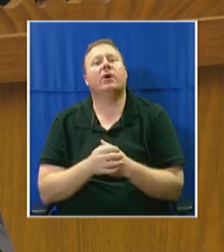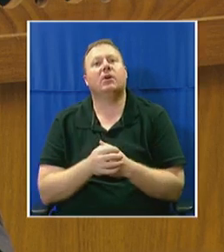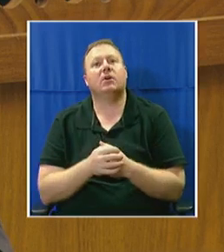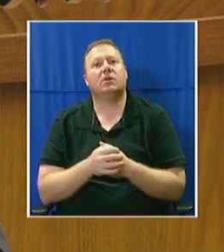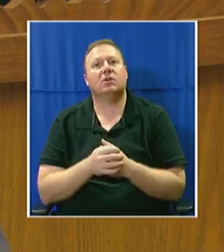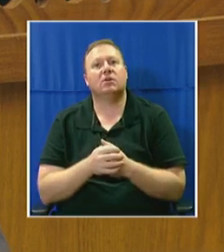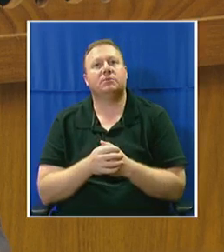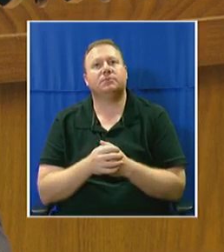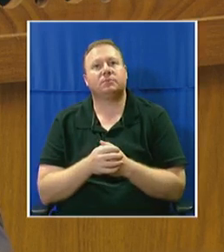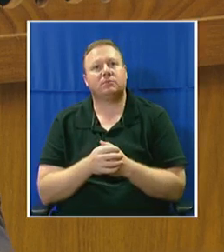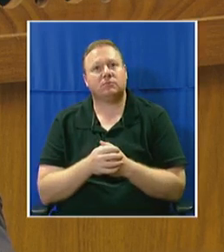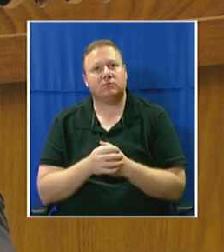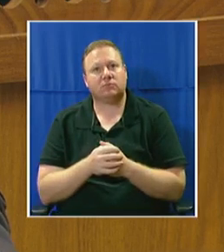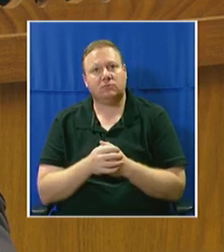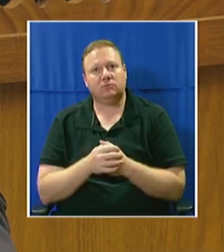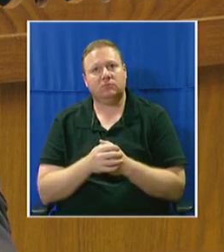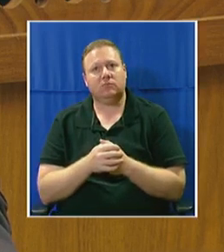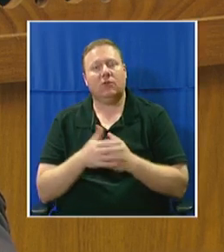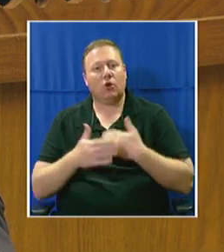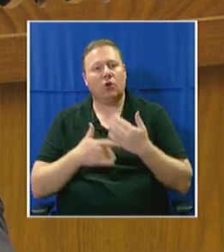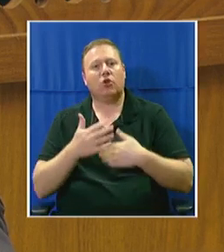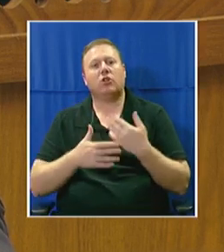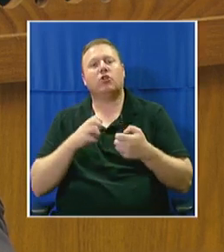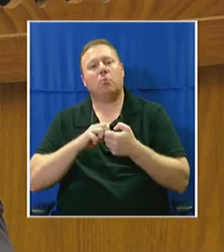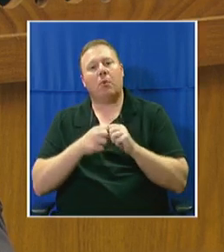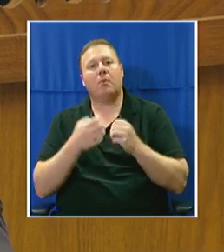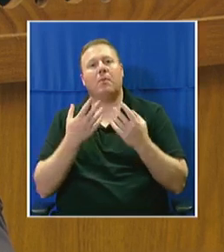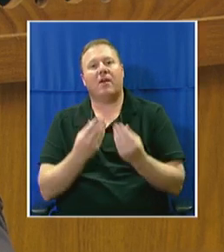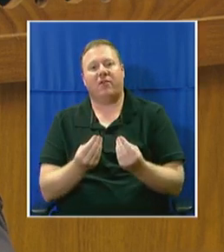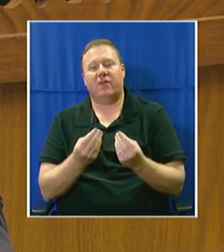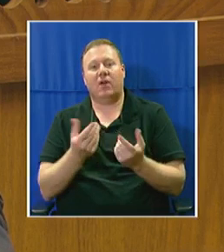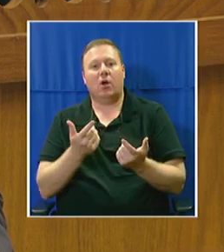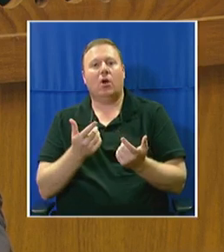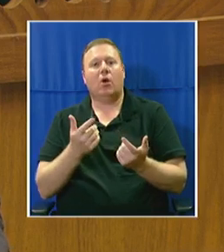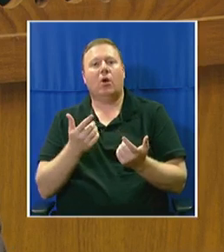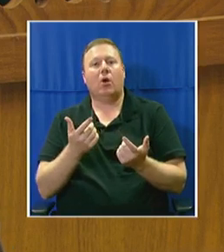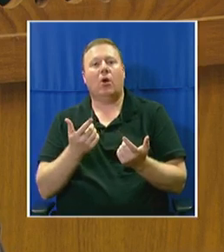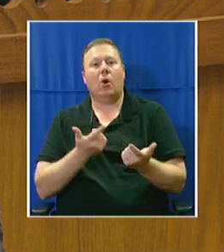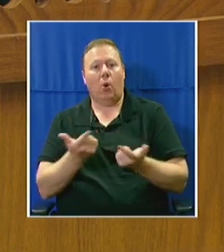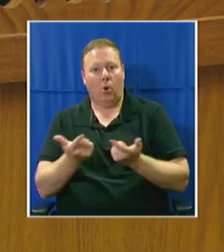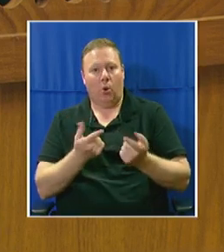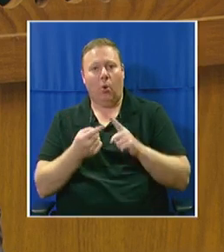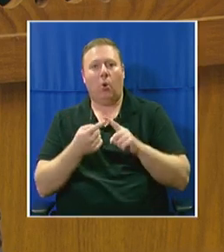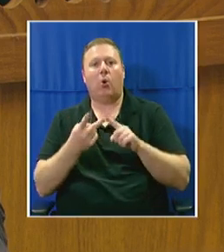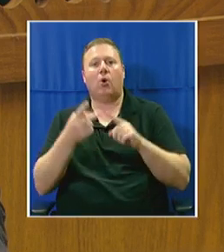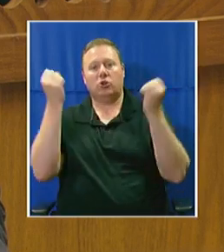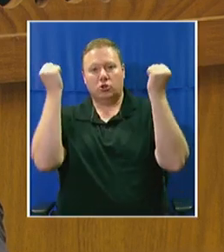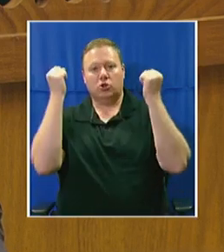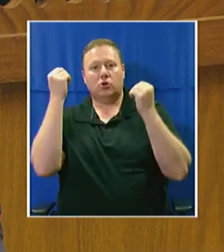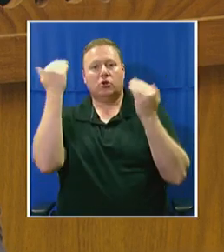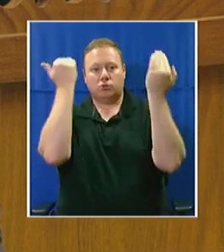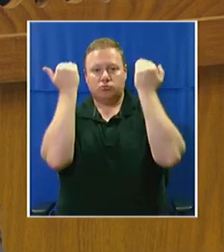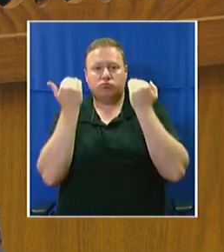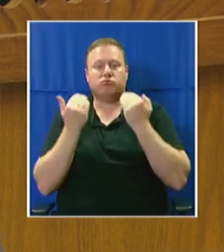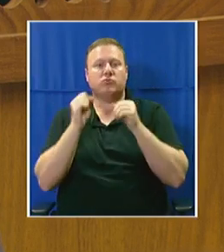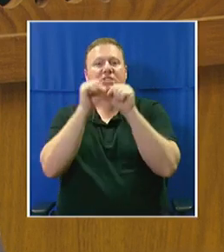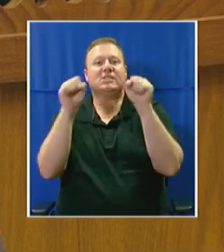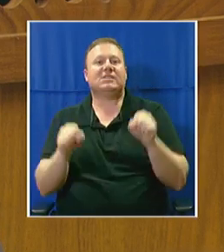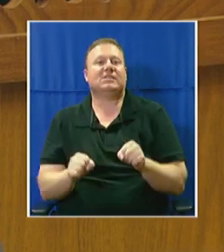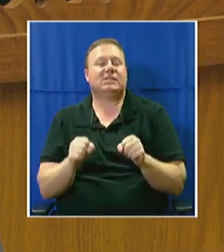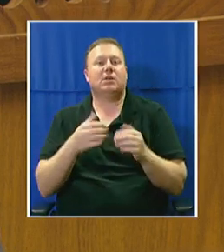transformed and key among other changes is how do we decisively deal with perpetrators of these inhuman